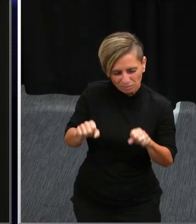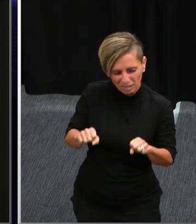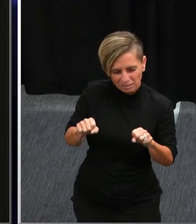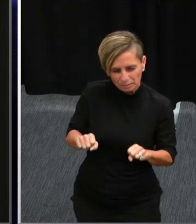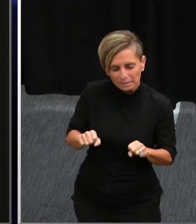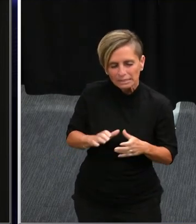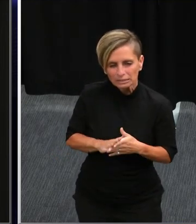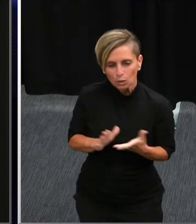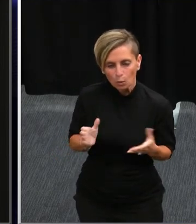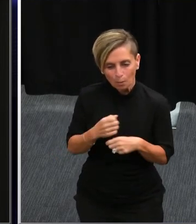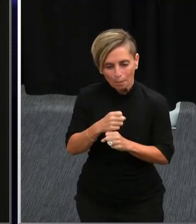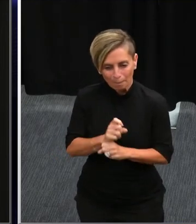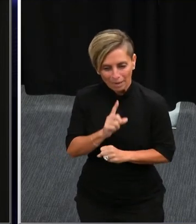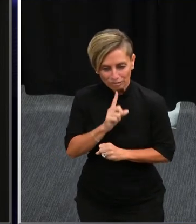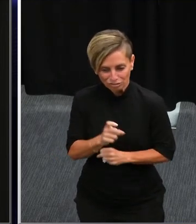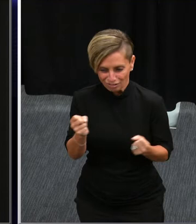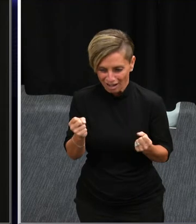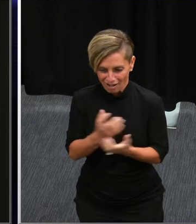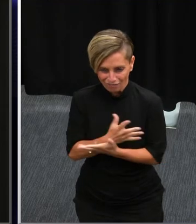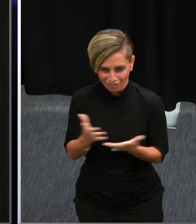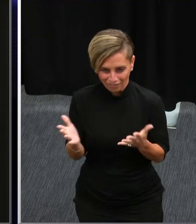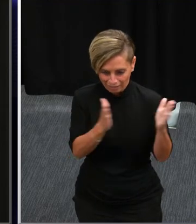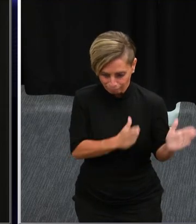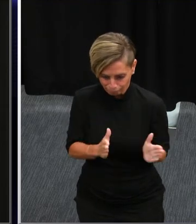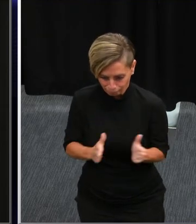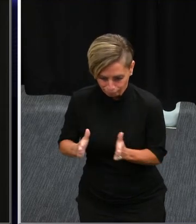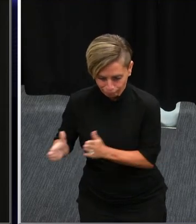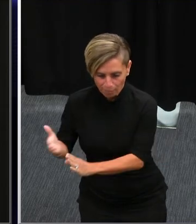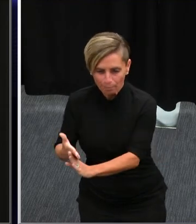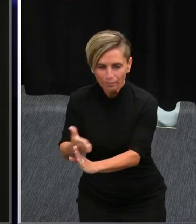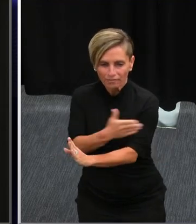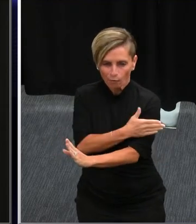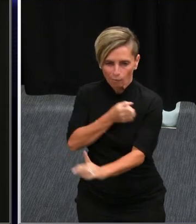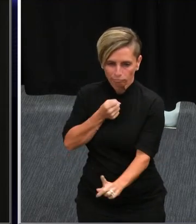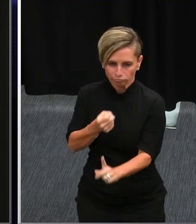that we get all this work done well in advance. So that's very important.